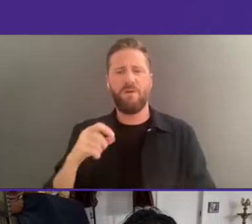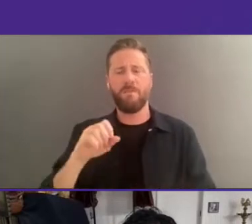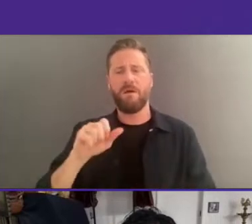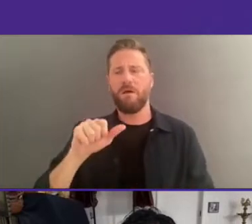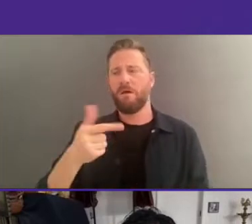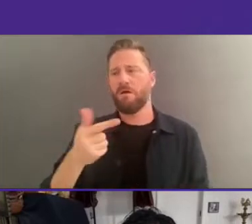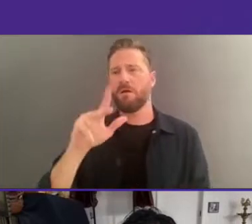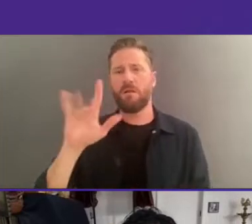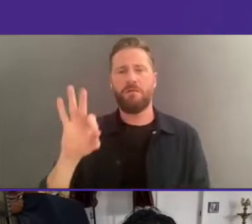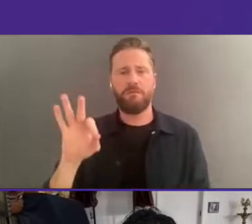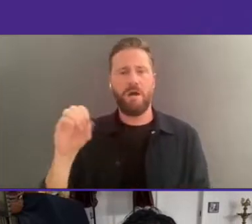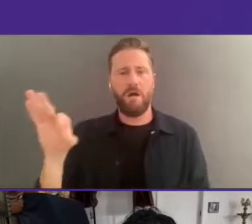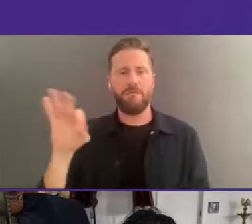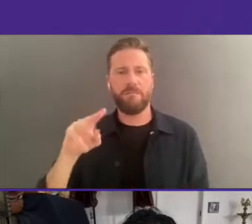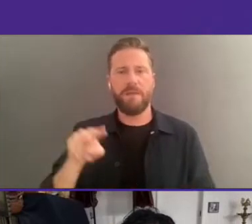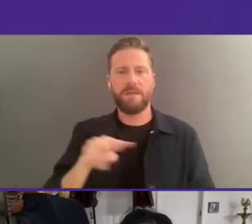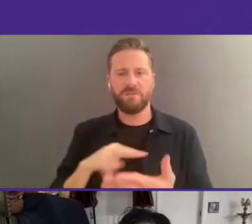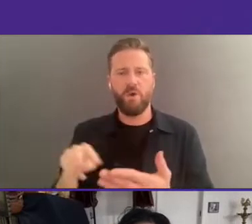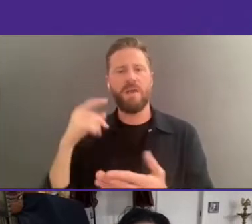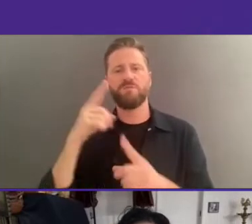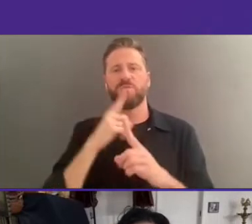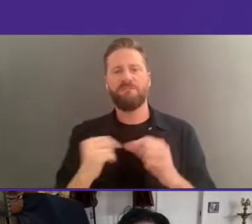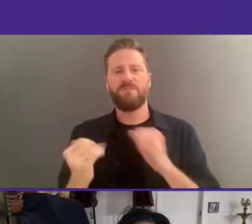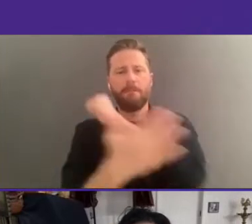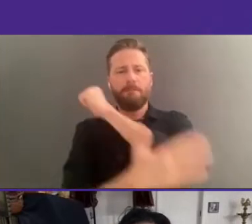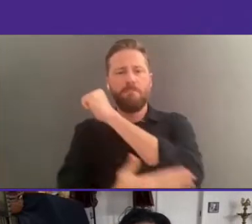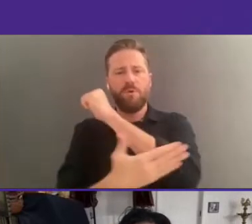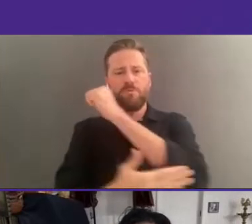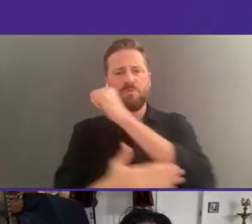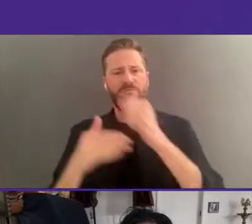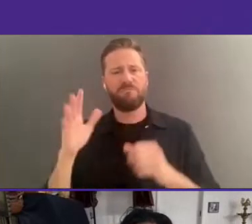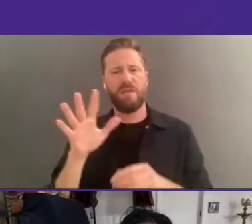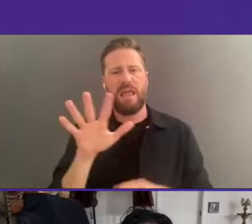I learned it here in New York about 13 years ago